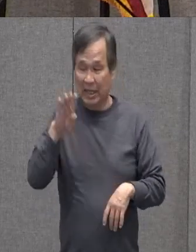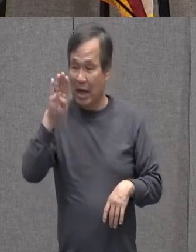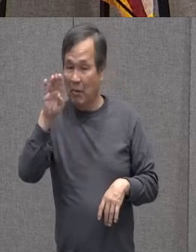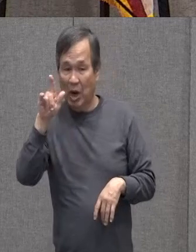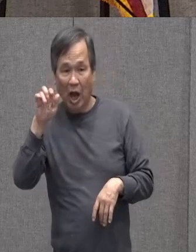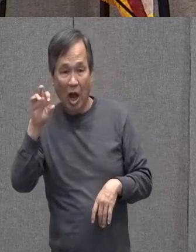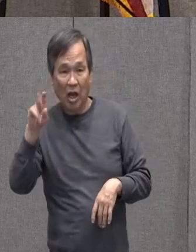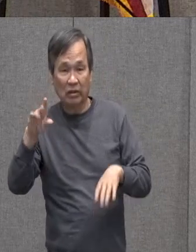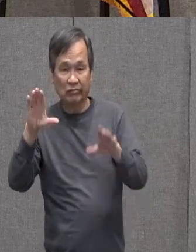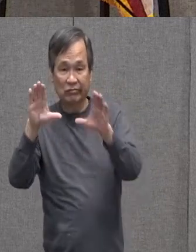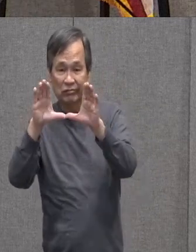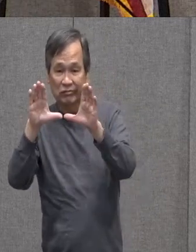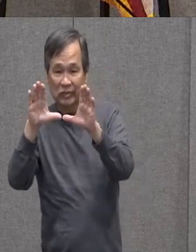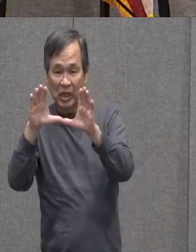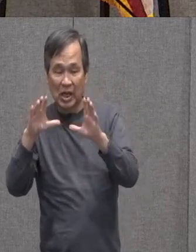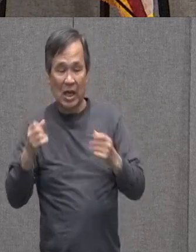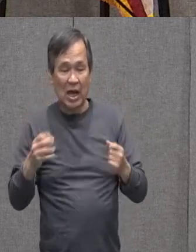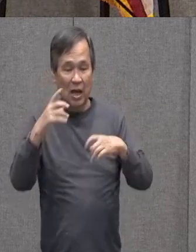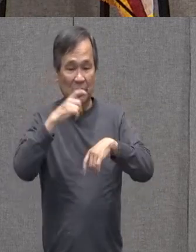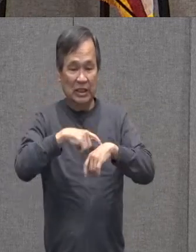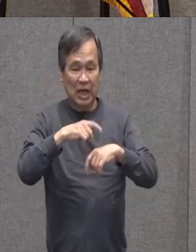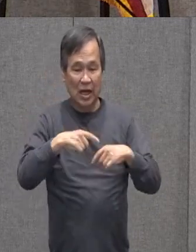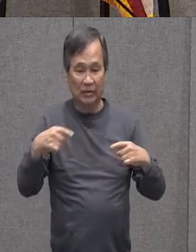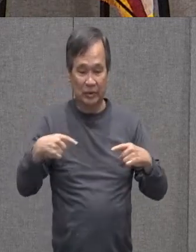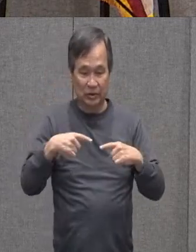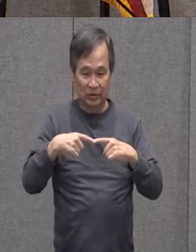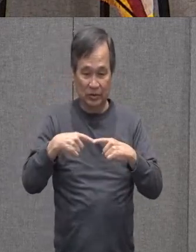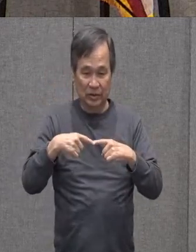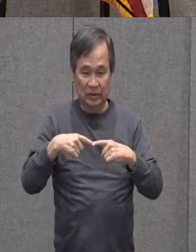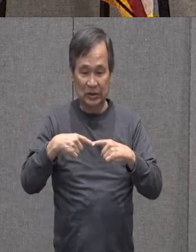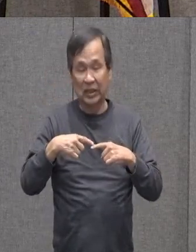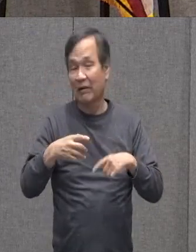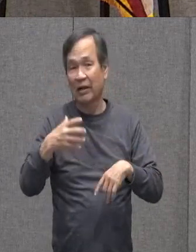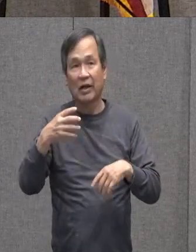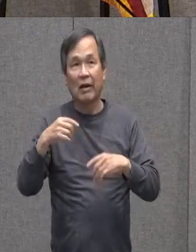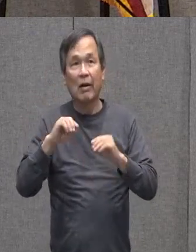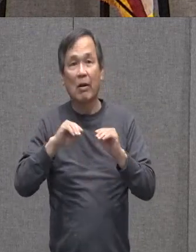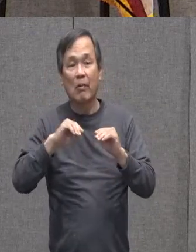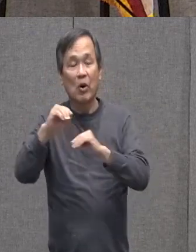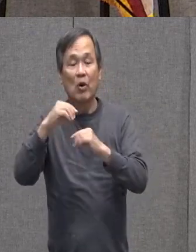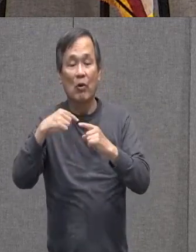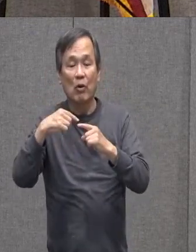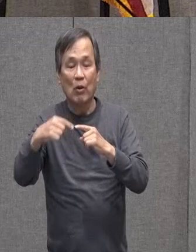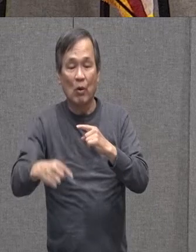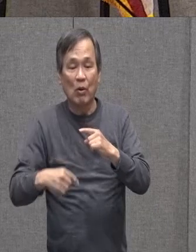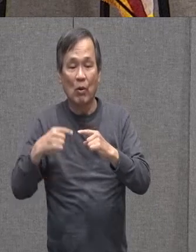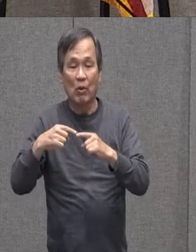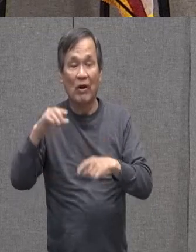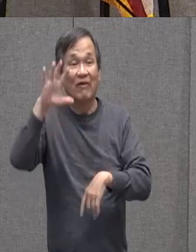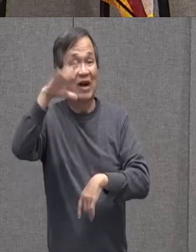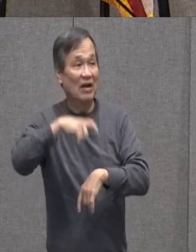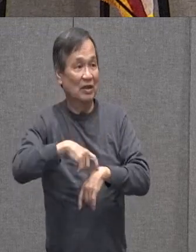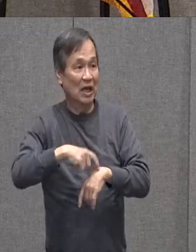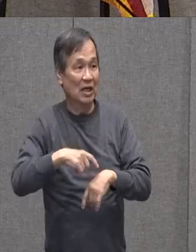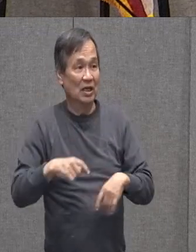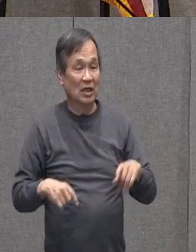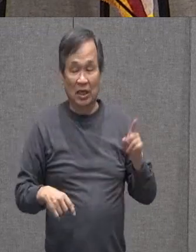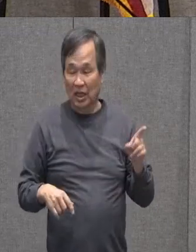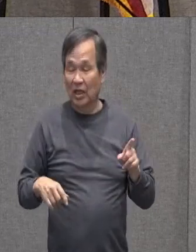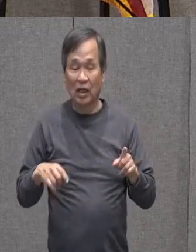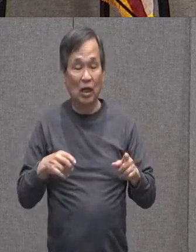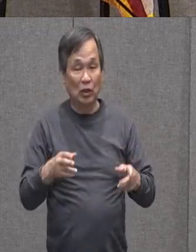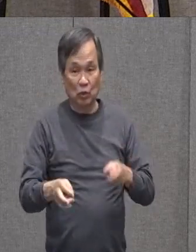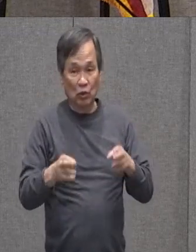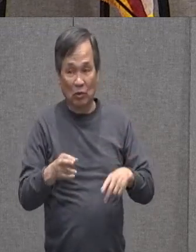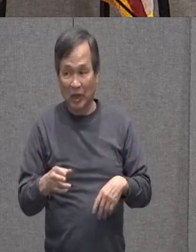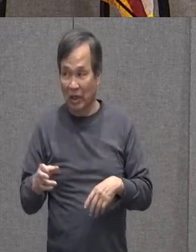many times the wheel should move. So it'd say, move the wheel 5, and then when the robot gets the code,